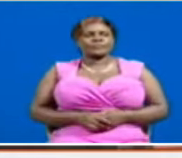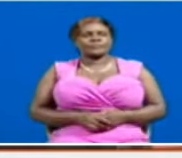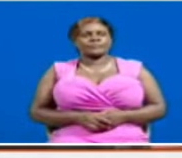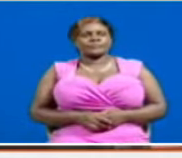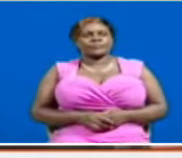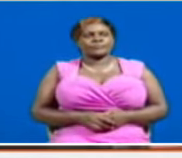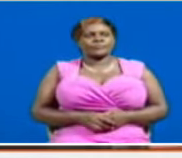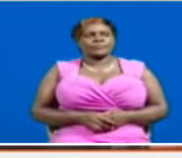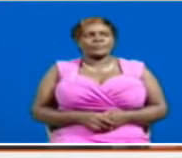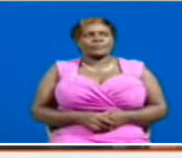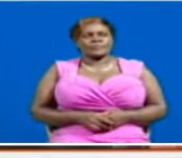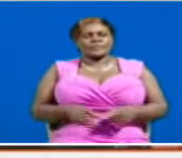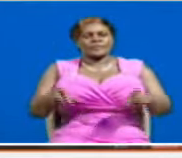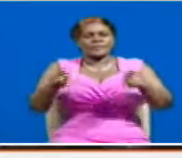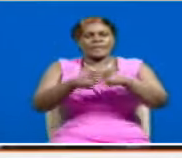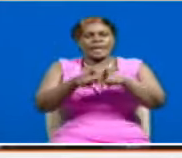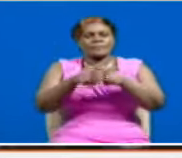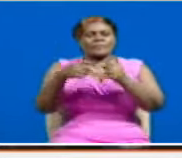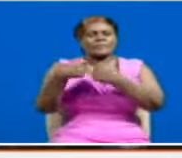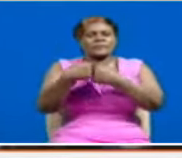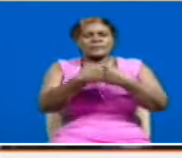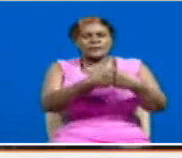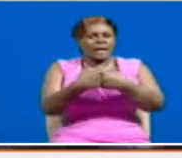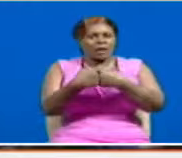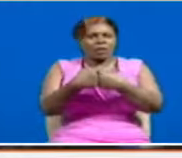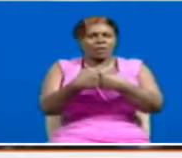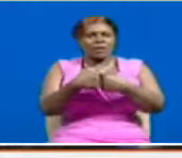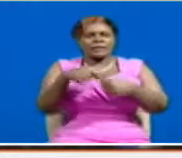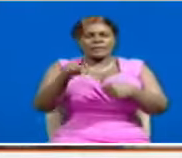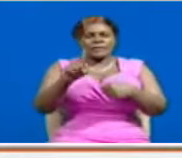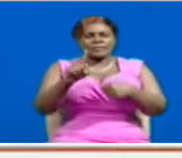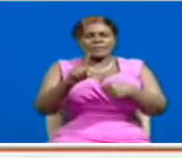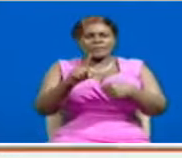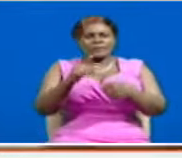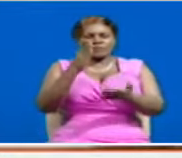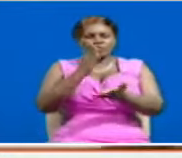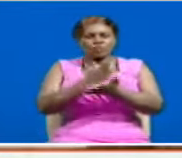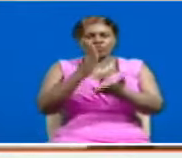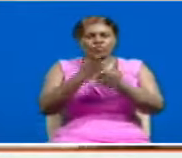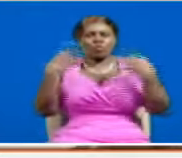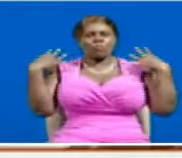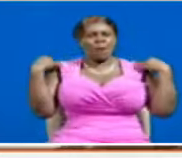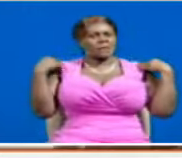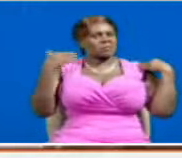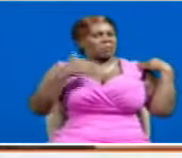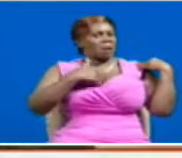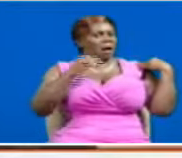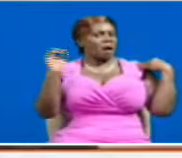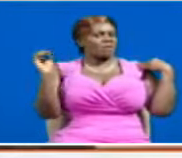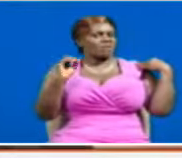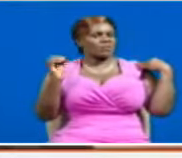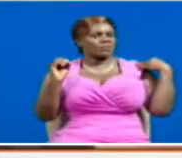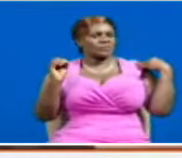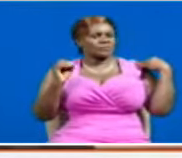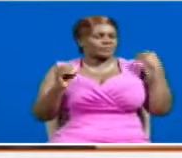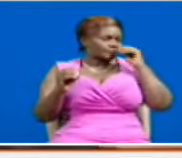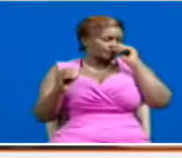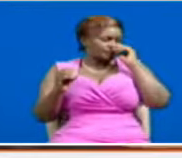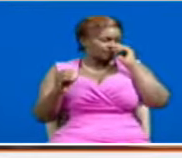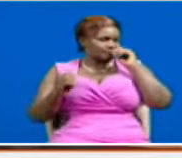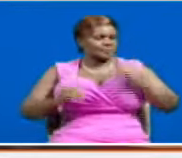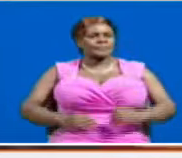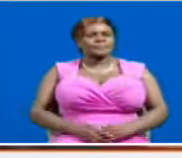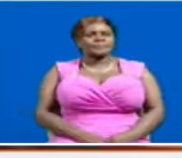plants. This compounds learners' troubles as they may never be exposed to laboratories and other practical lessons. We don't have a laboratory in the